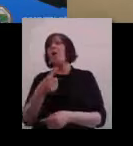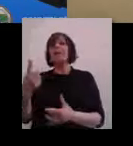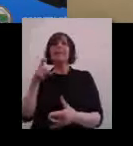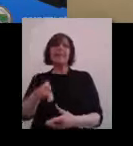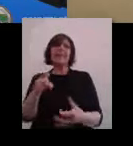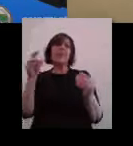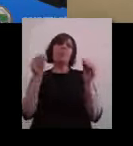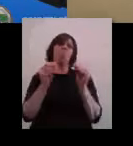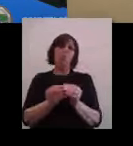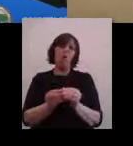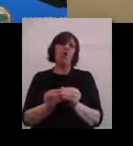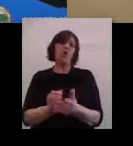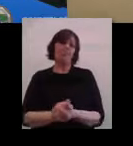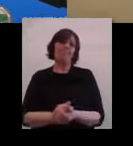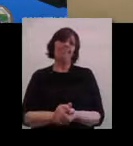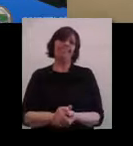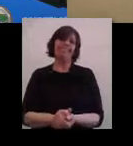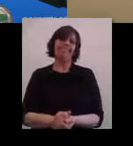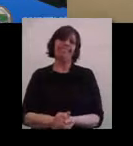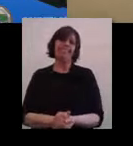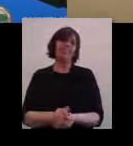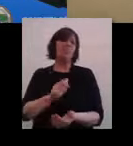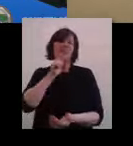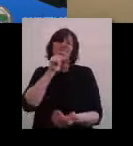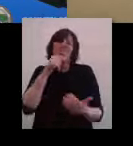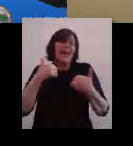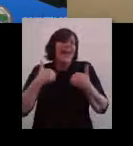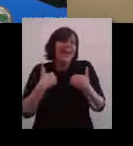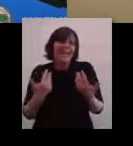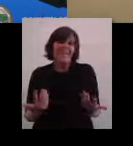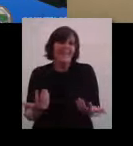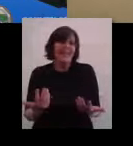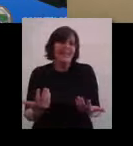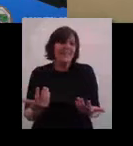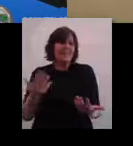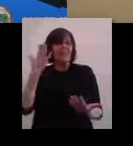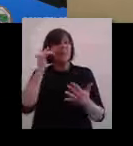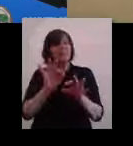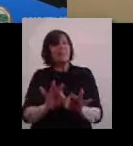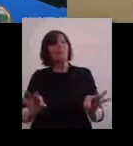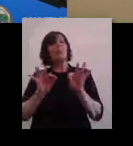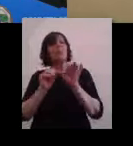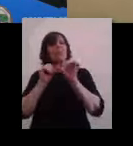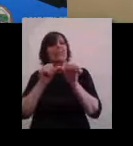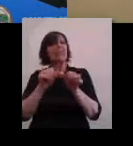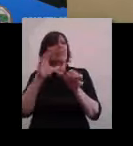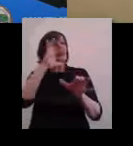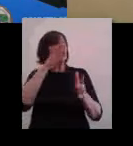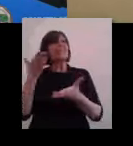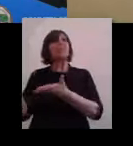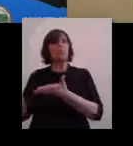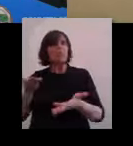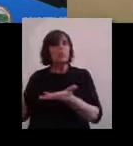what we can provide because we just don't have it in stock, and that's why it's important that we continue to get these updated shipments.